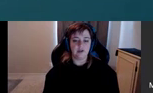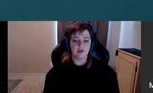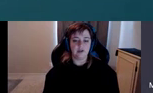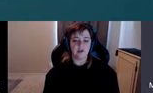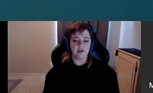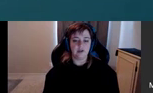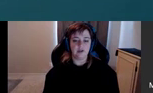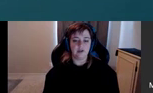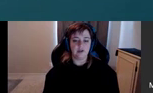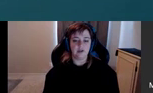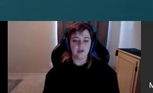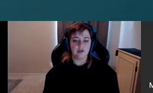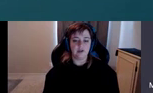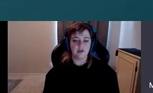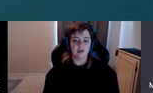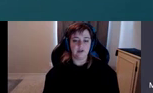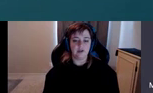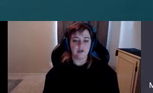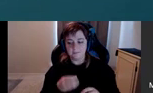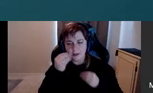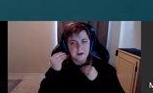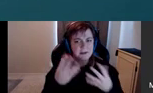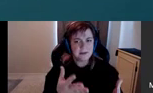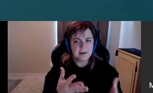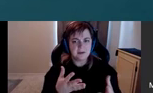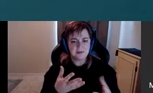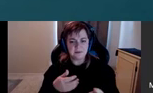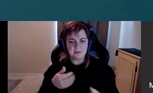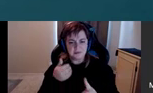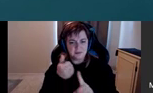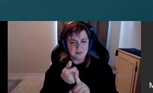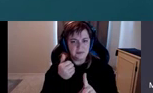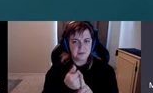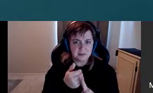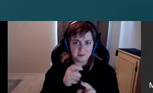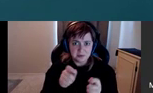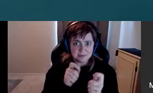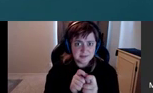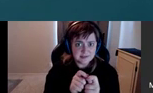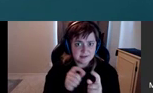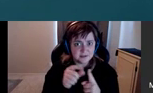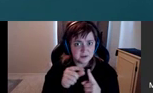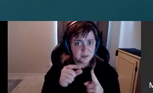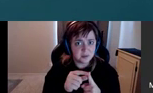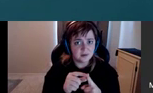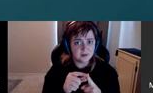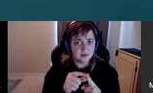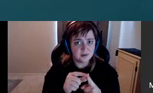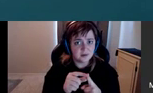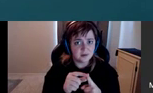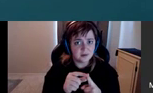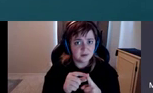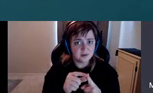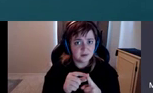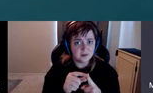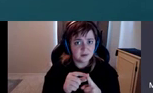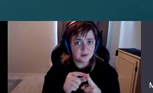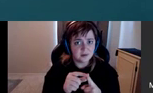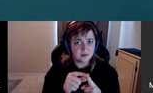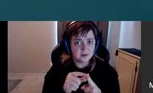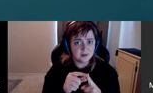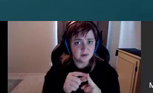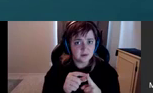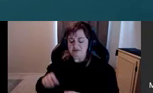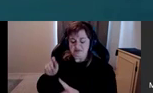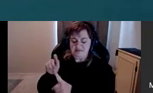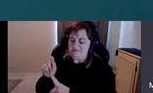Be the one to tell them with your own words. And do it also without tearing others down in order to